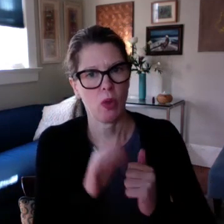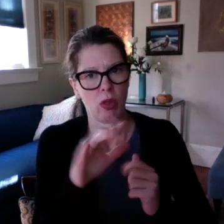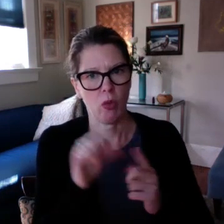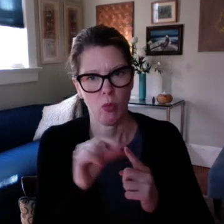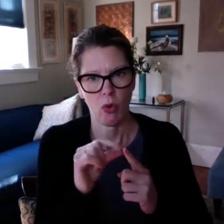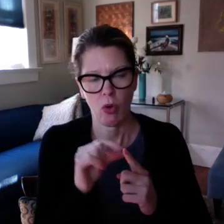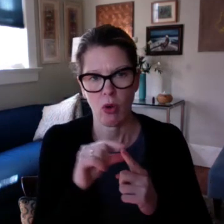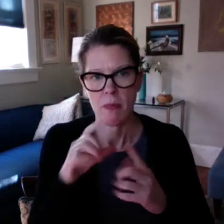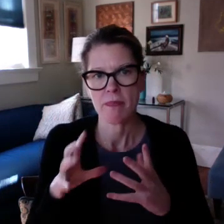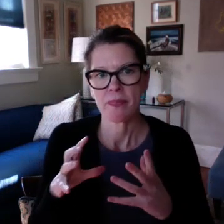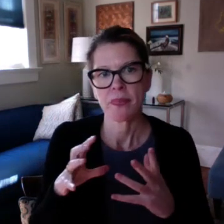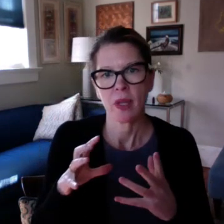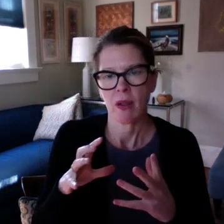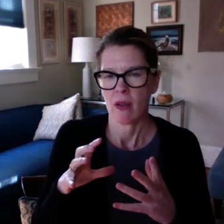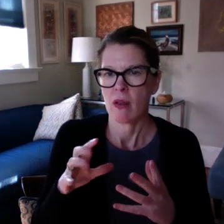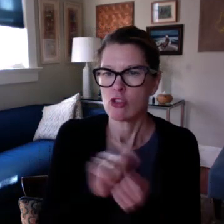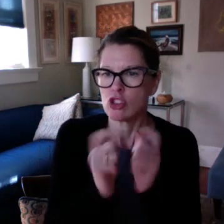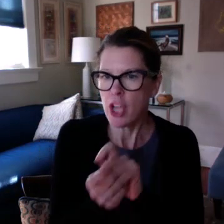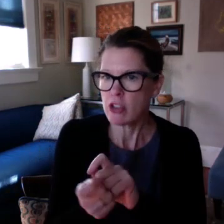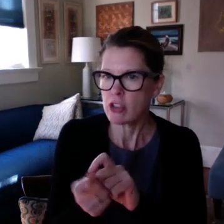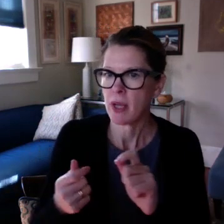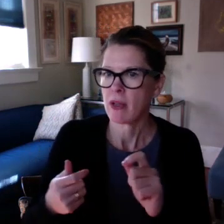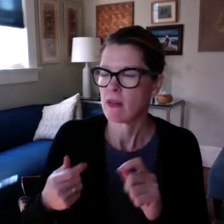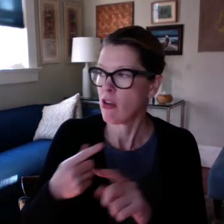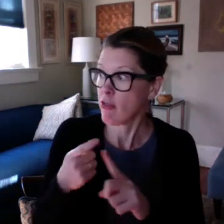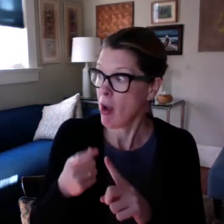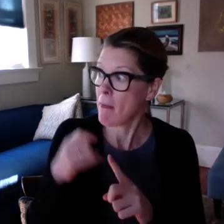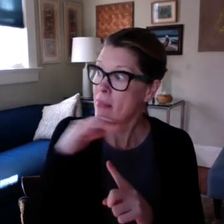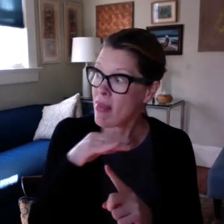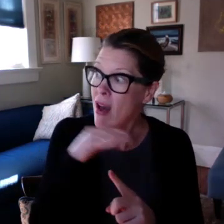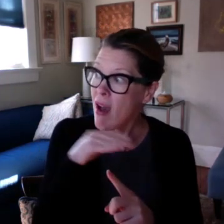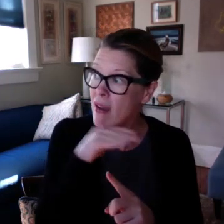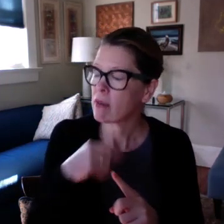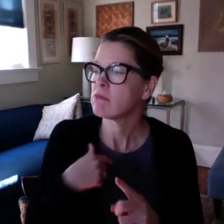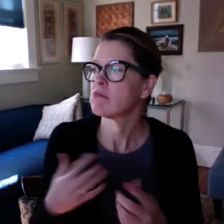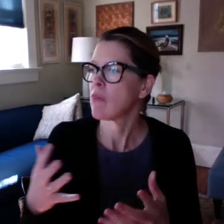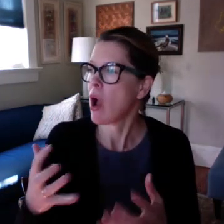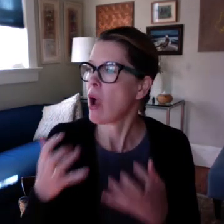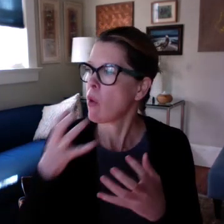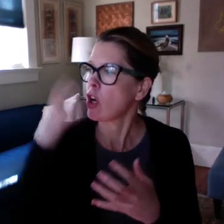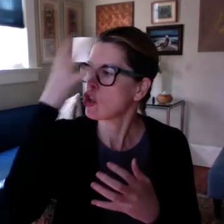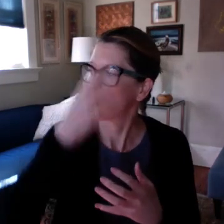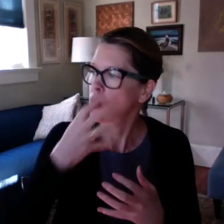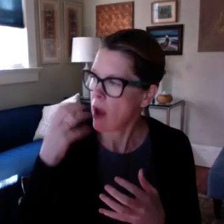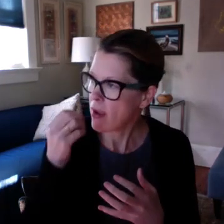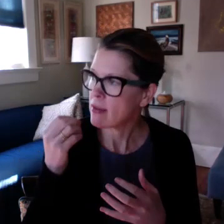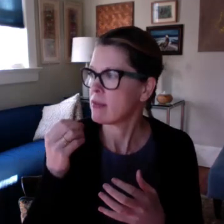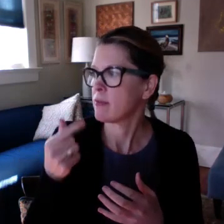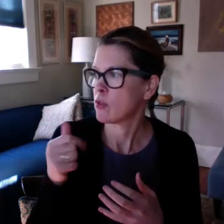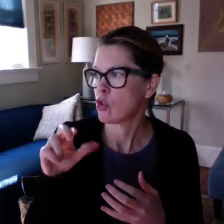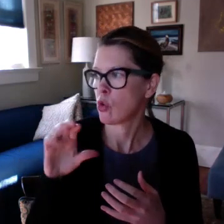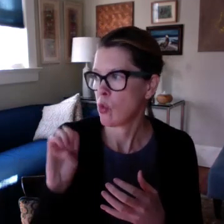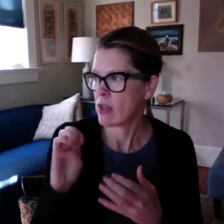Take me from the way of lying. Let me find grace through your law. I have chosen the way